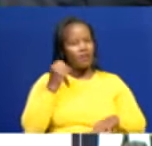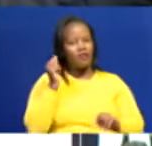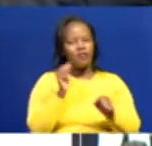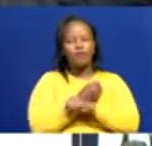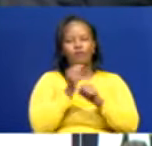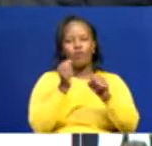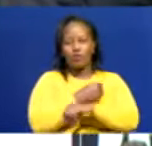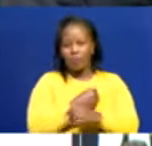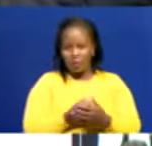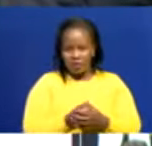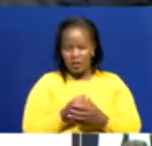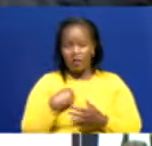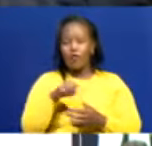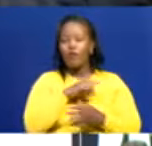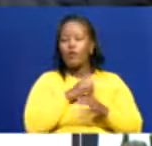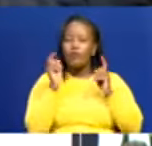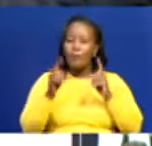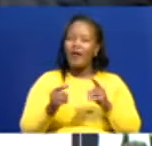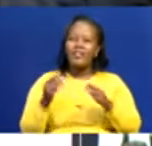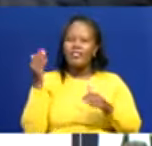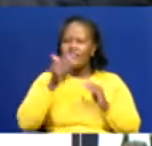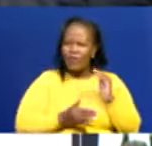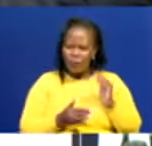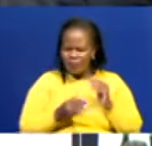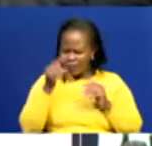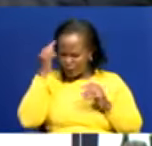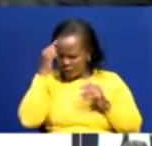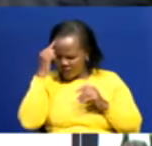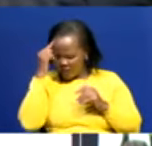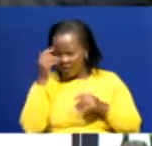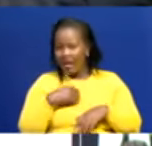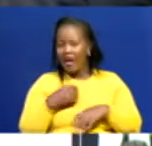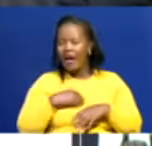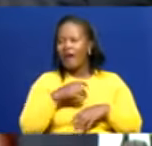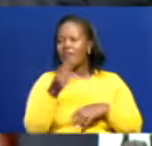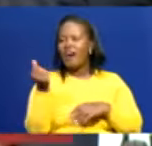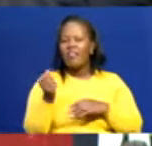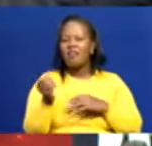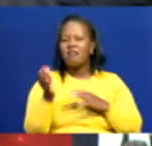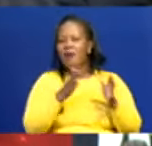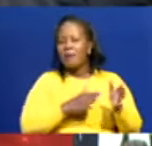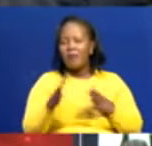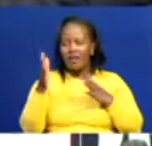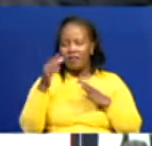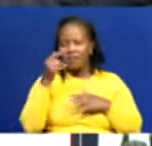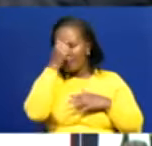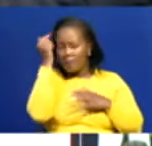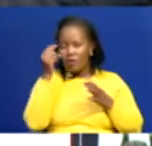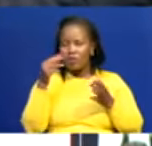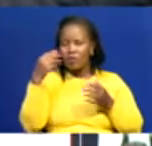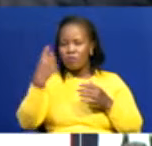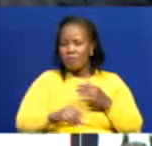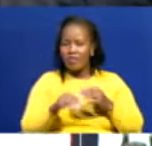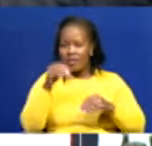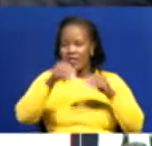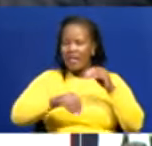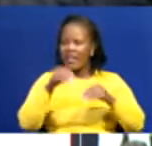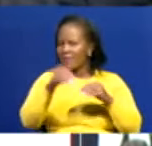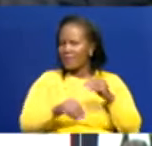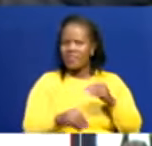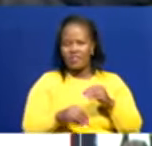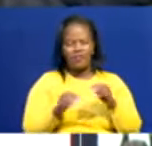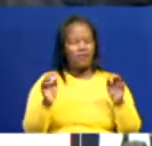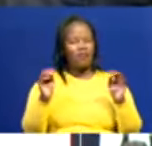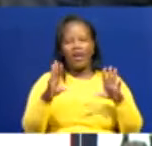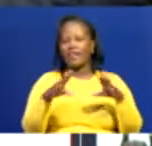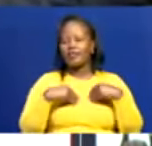tabia ya kufikiria kuna Samson, kwa sababu hatukupata, tuvunje nyumba,